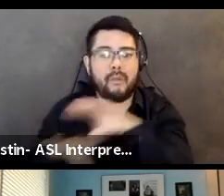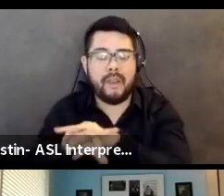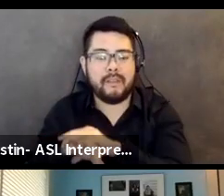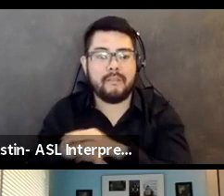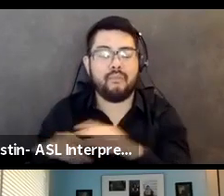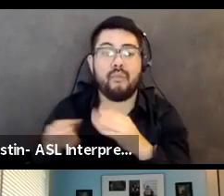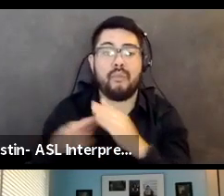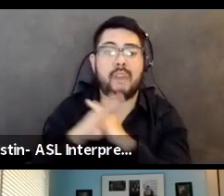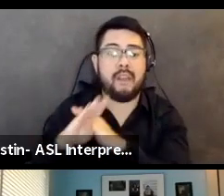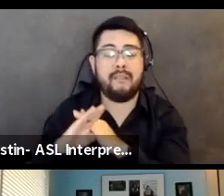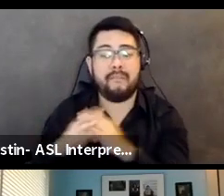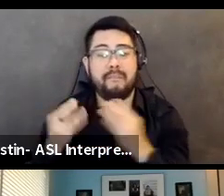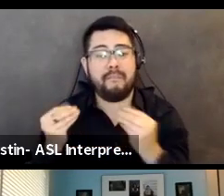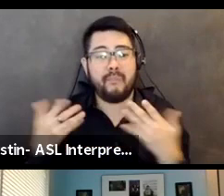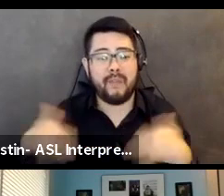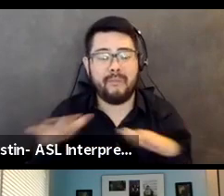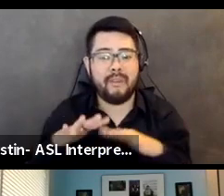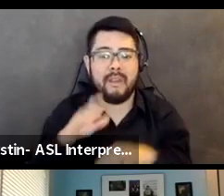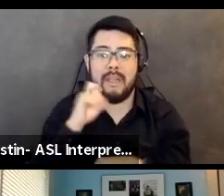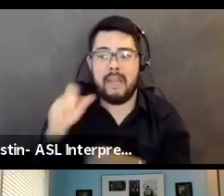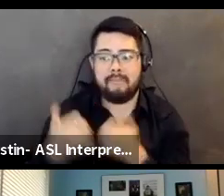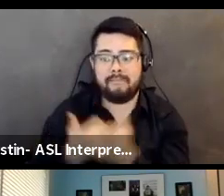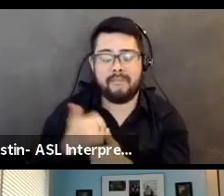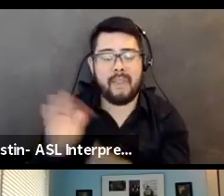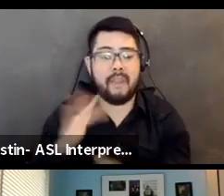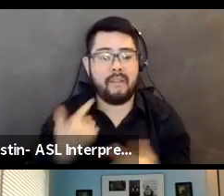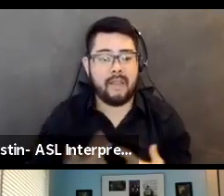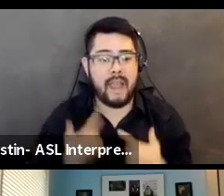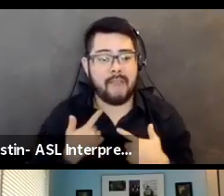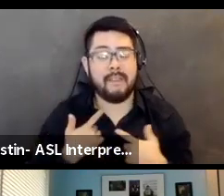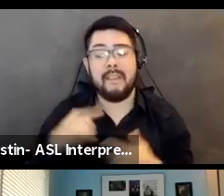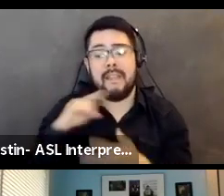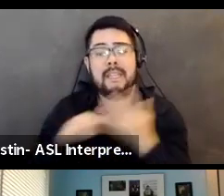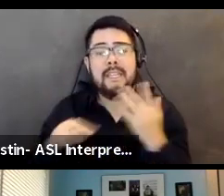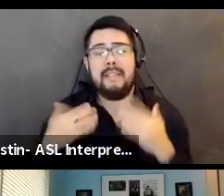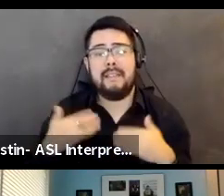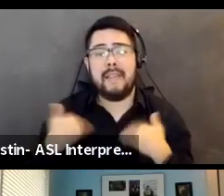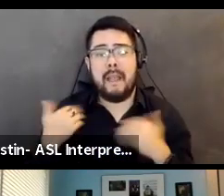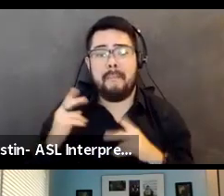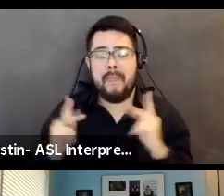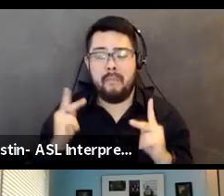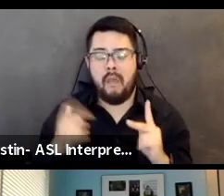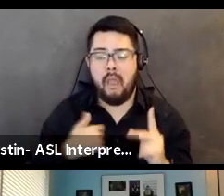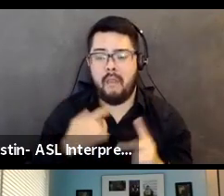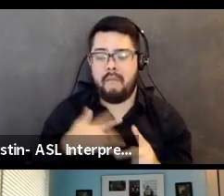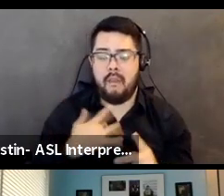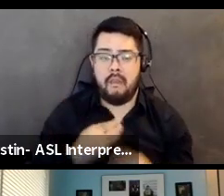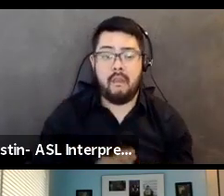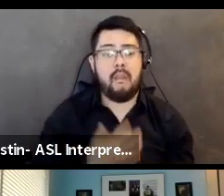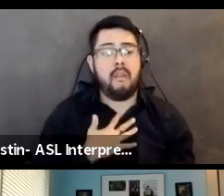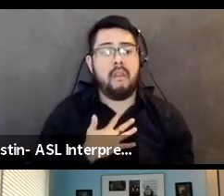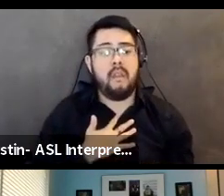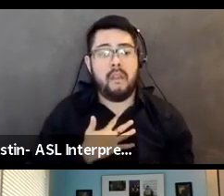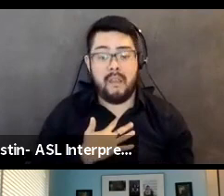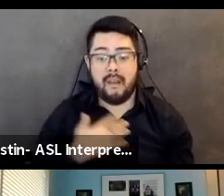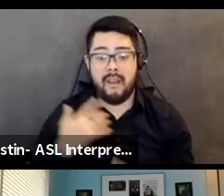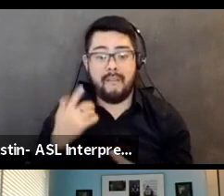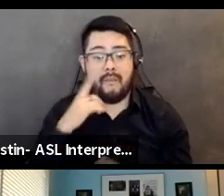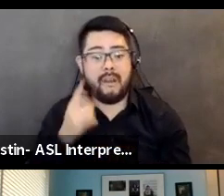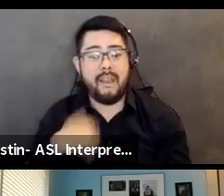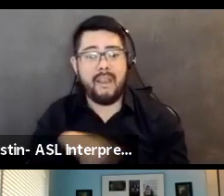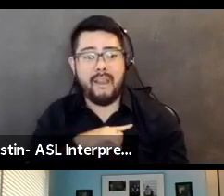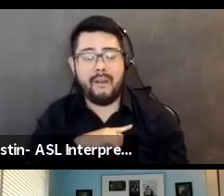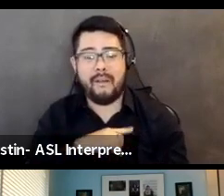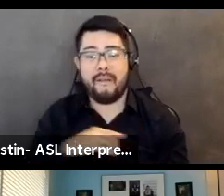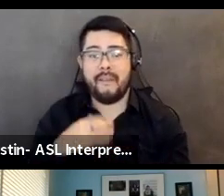these young people are deeply inspiring to me and doing what i think as educators on our best days we hope they would be doing